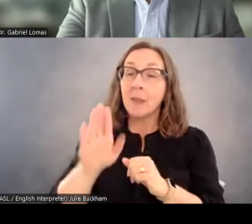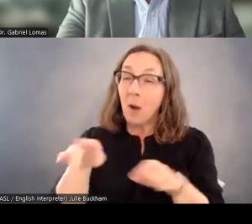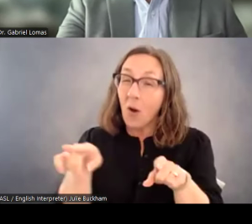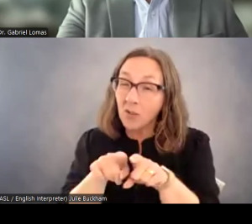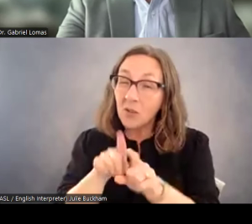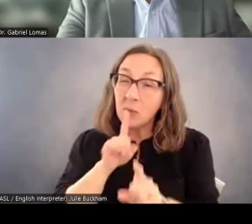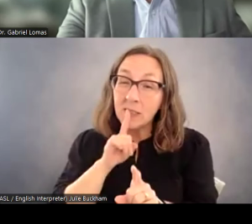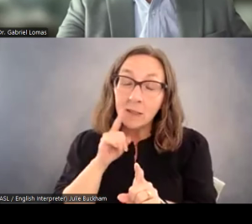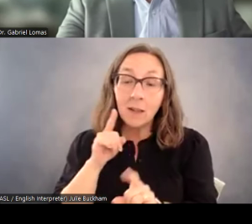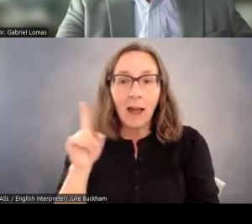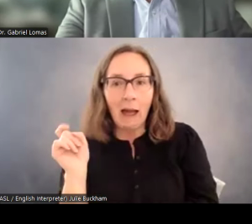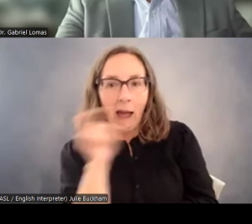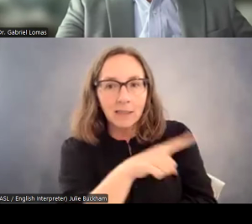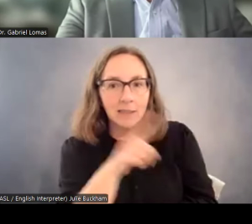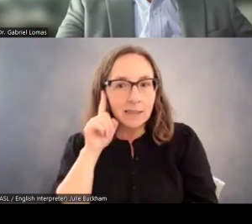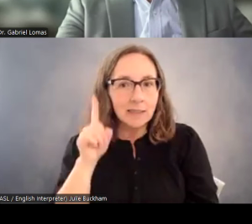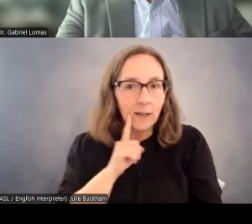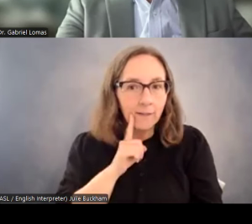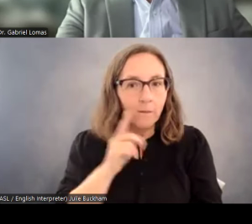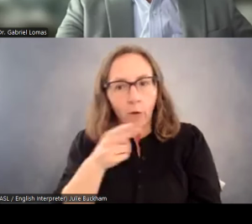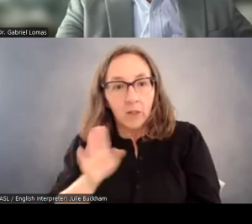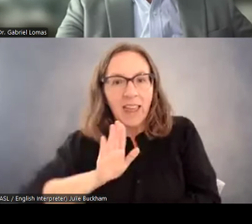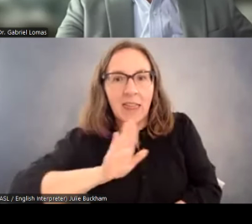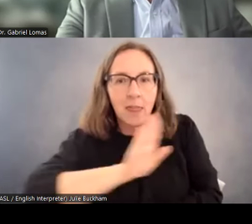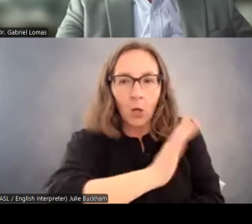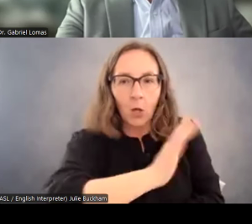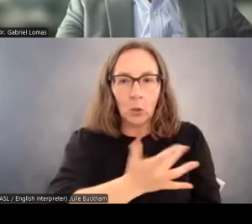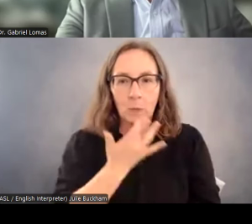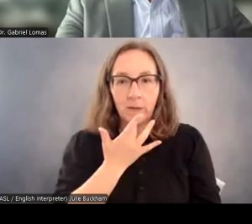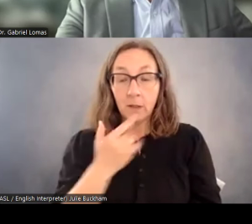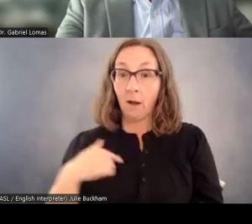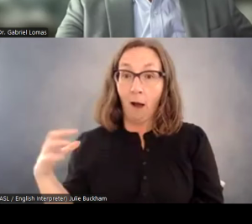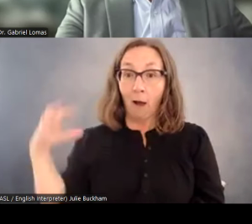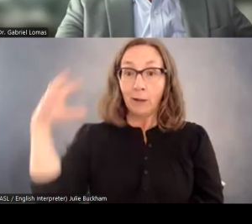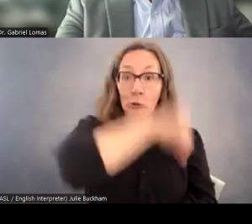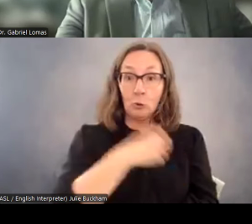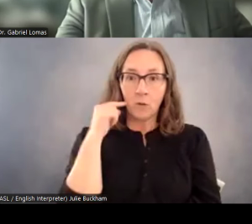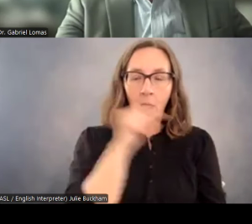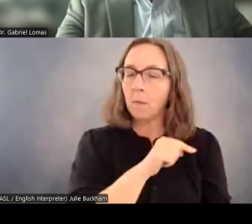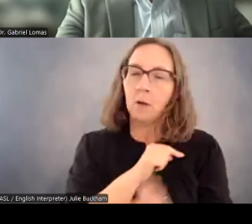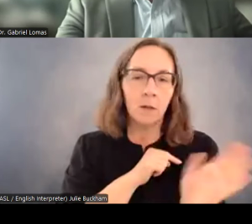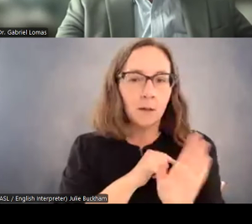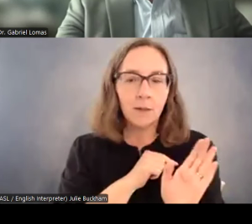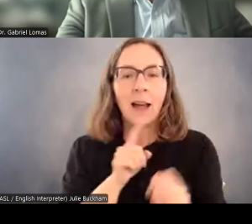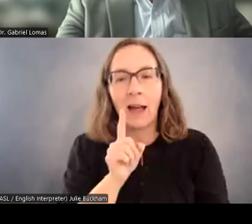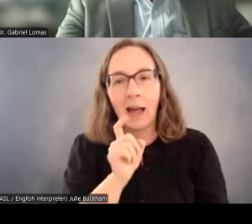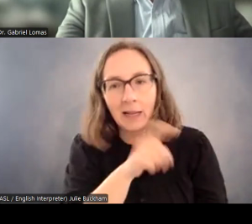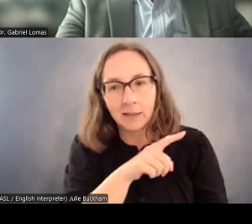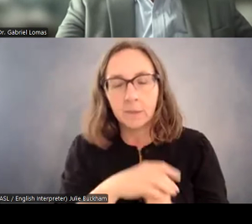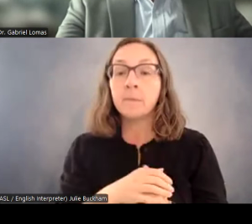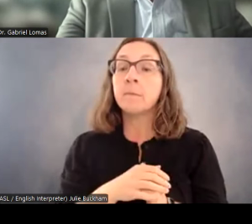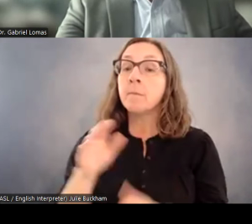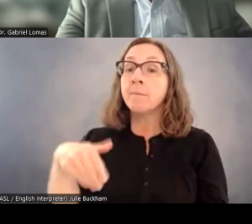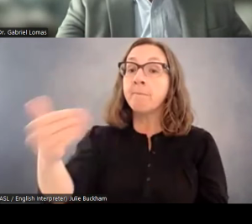deaf or hard of hearing person their communication preference. Don't assume what it might be. Next slide.